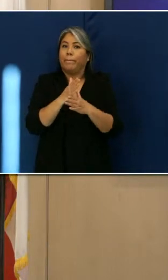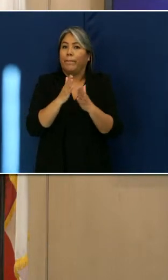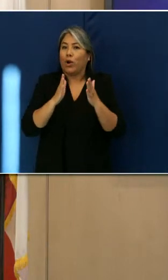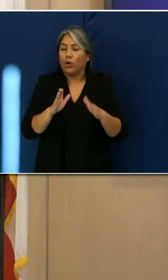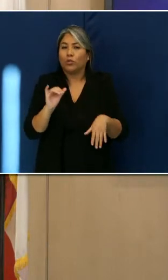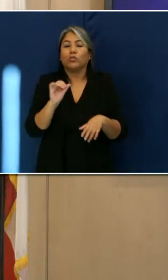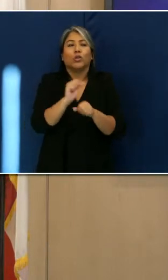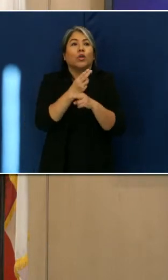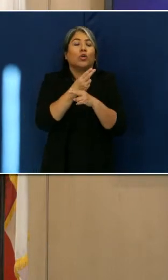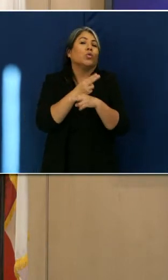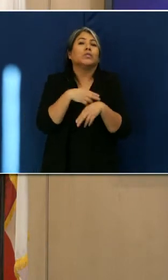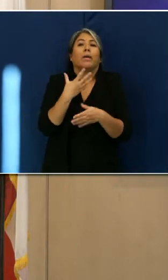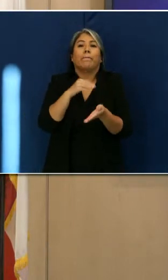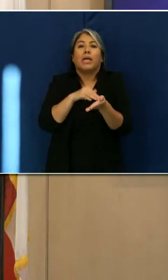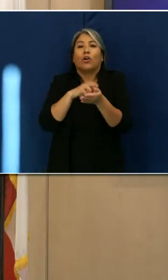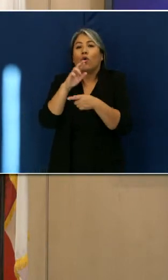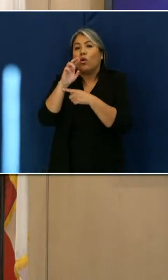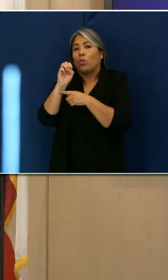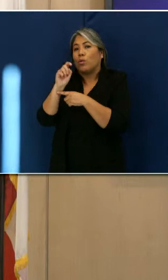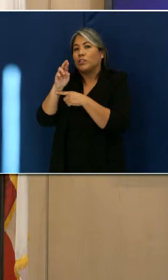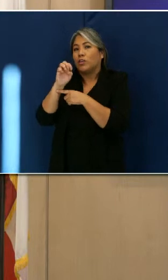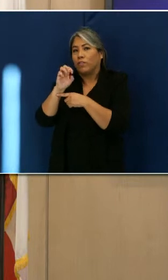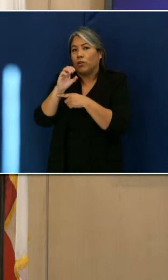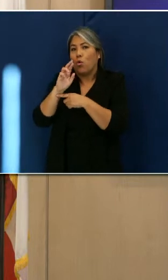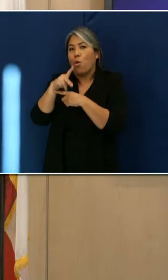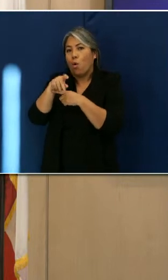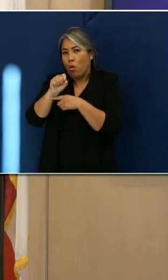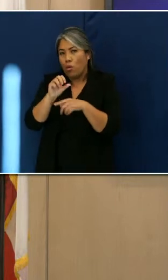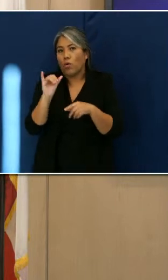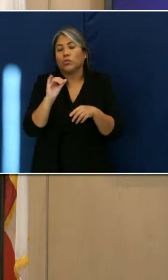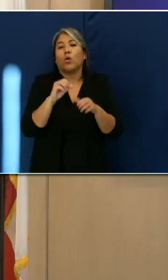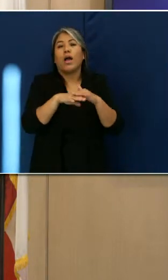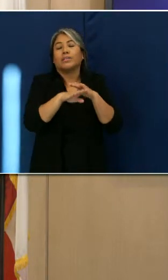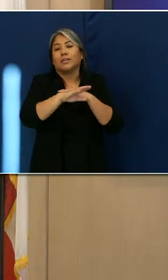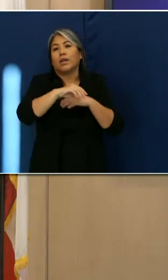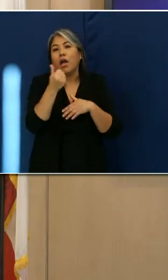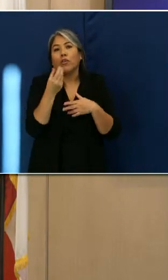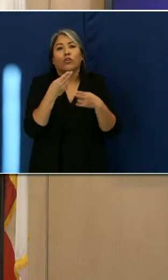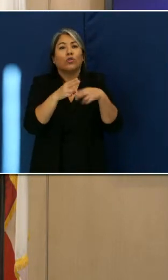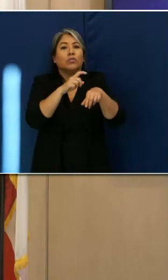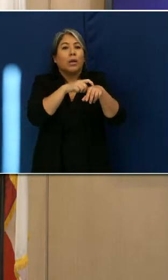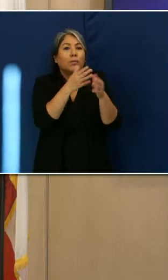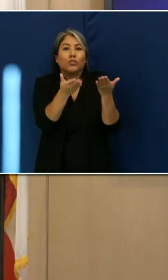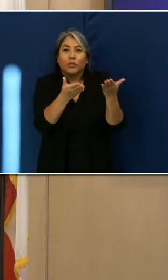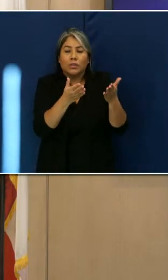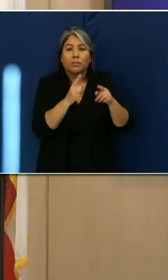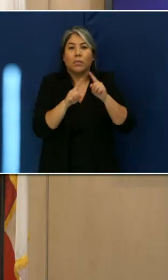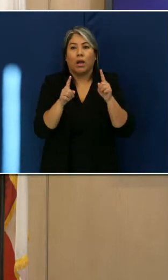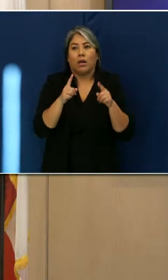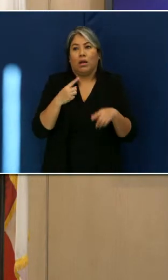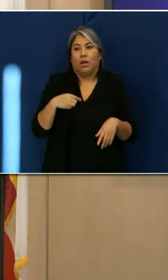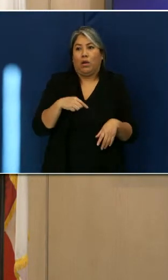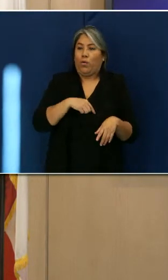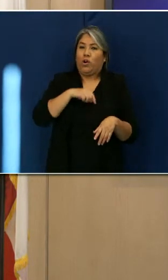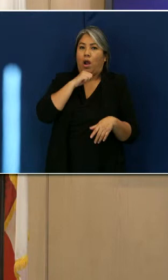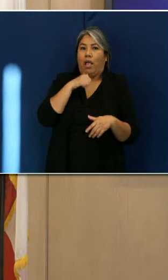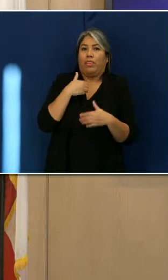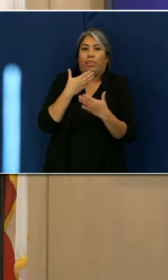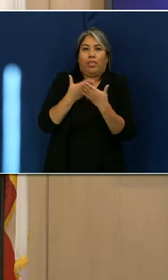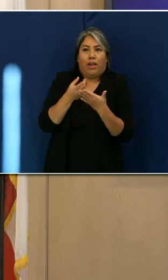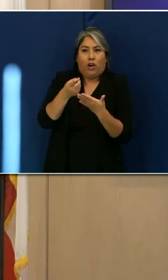Reserve Corps. They could be accessing other temporary services, but we're not quite at that stage